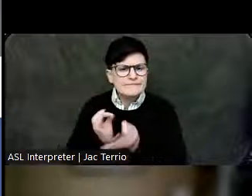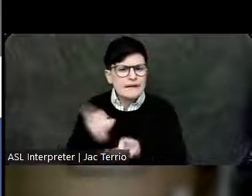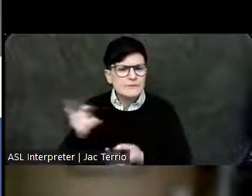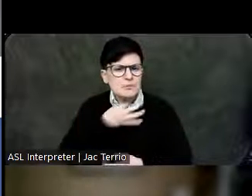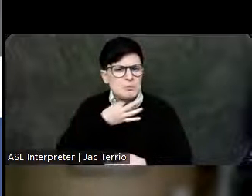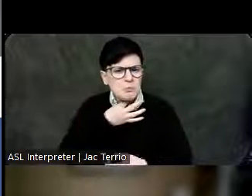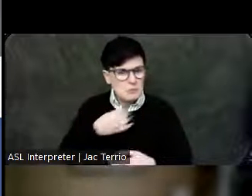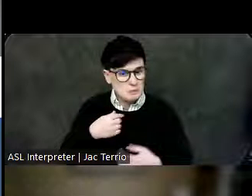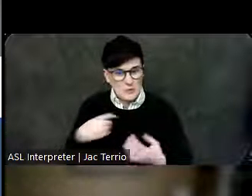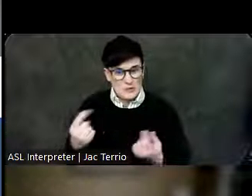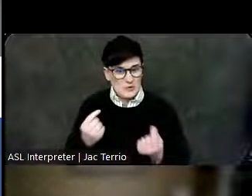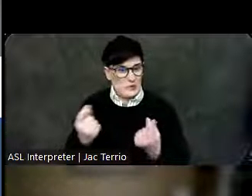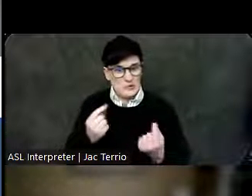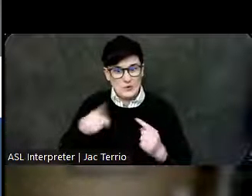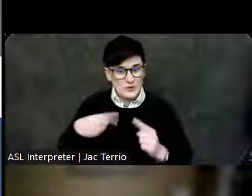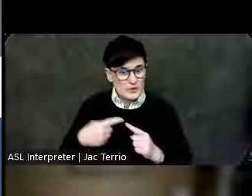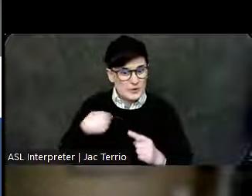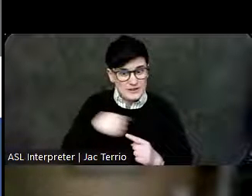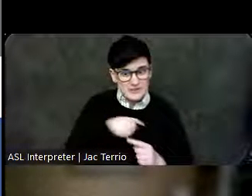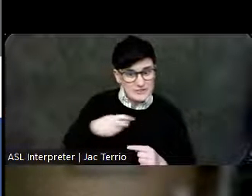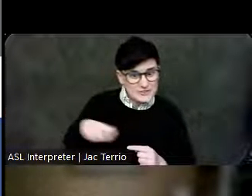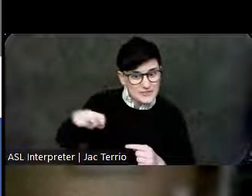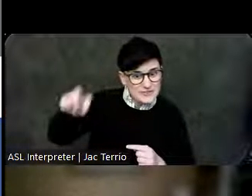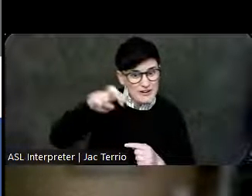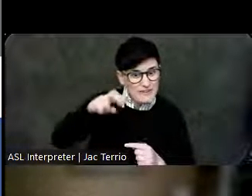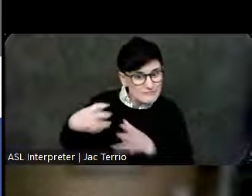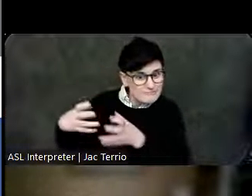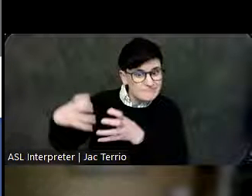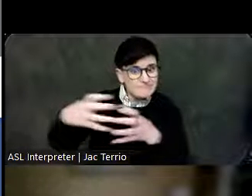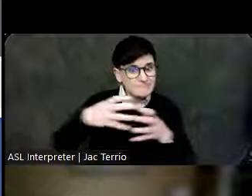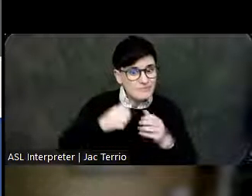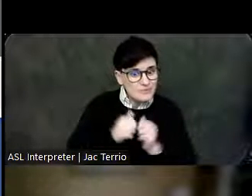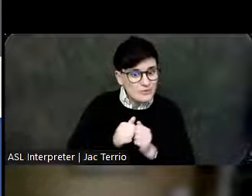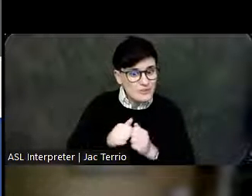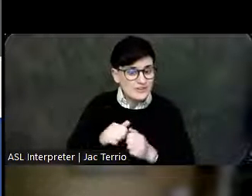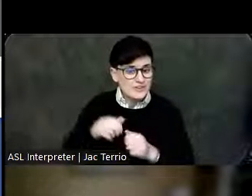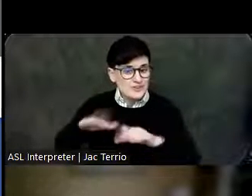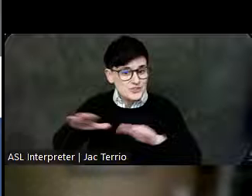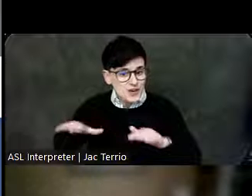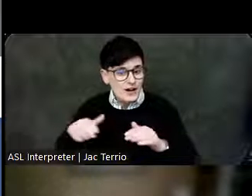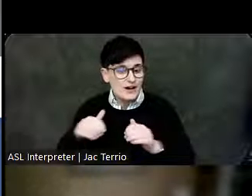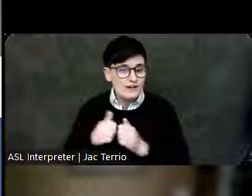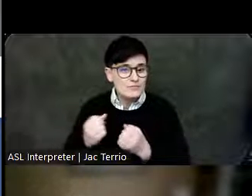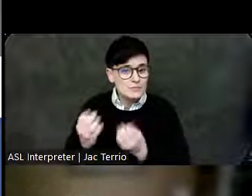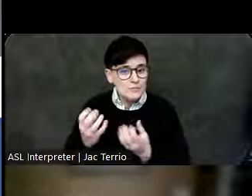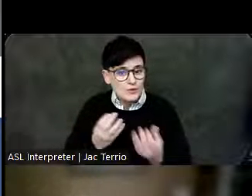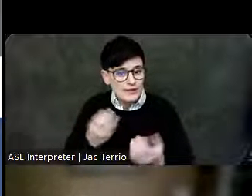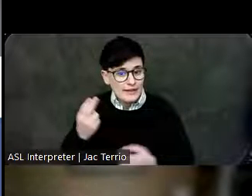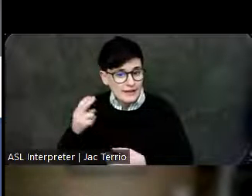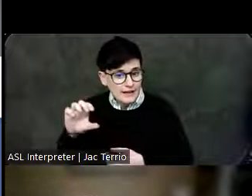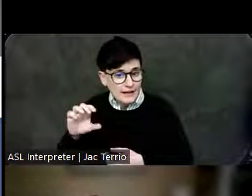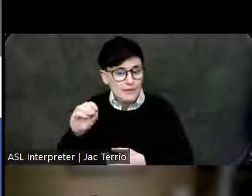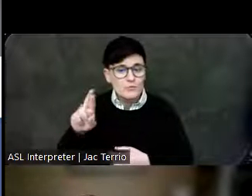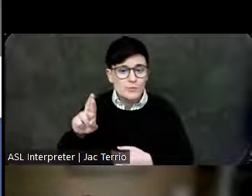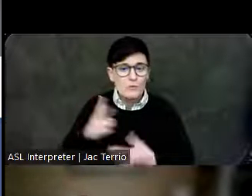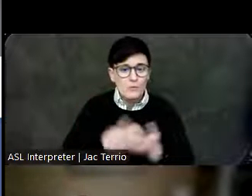travel with your child who may have multi-handicaps or combined vision and hearing